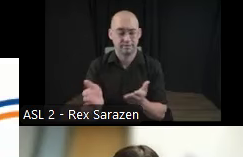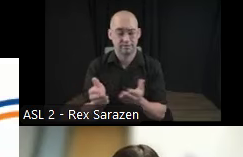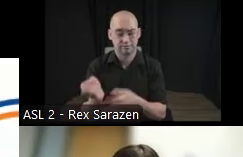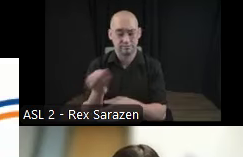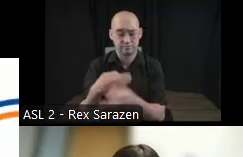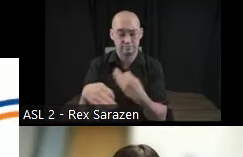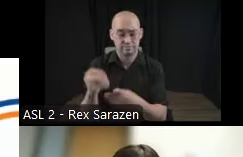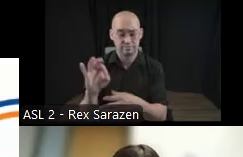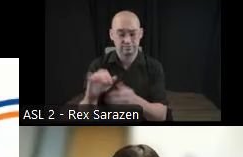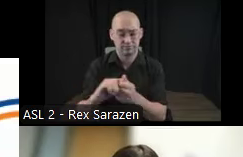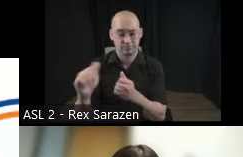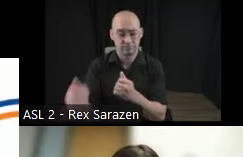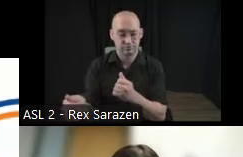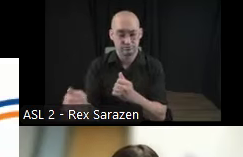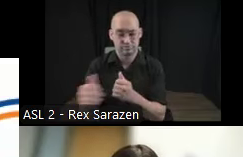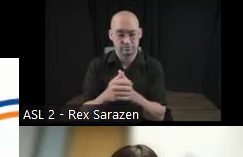virtually.